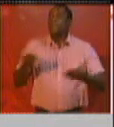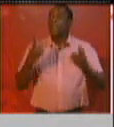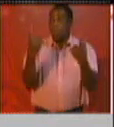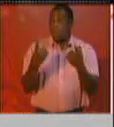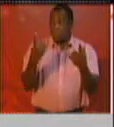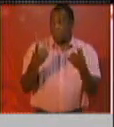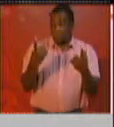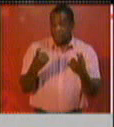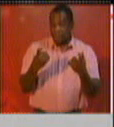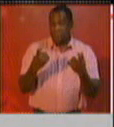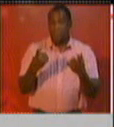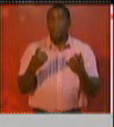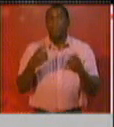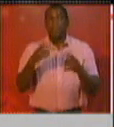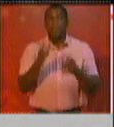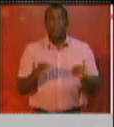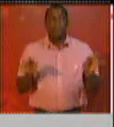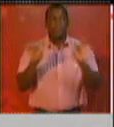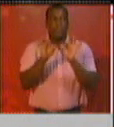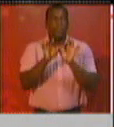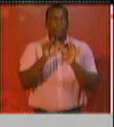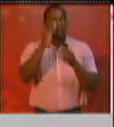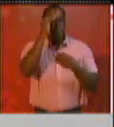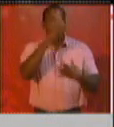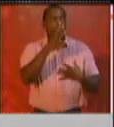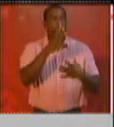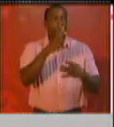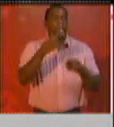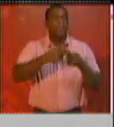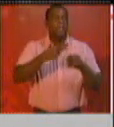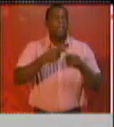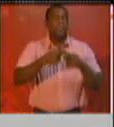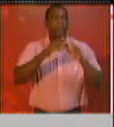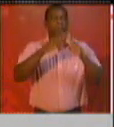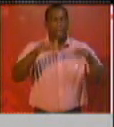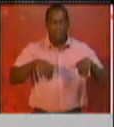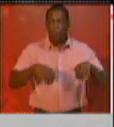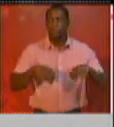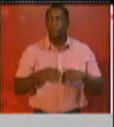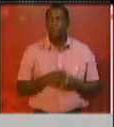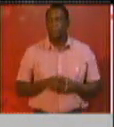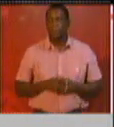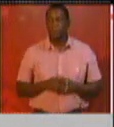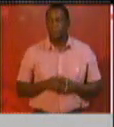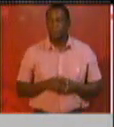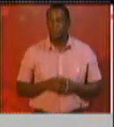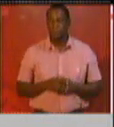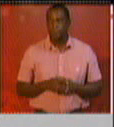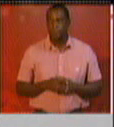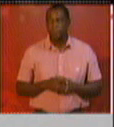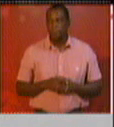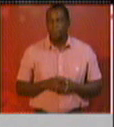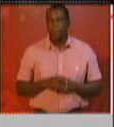And please, no more than two questions each. And if time allows, we will go back to you for any additional